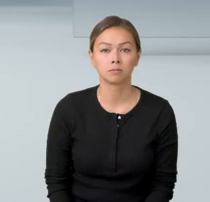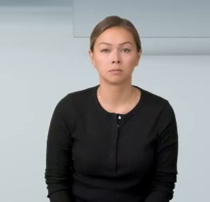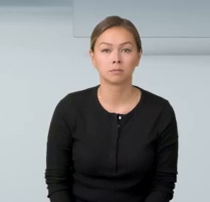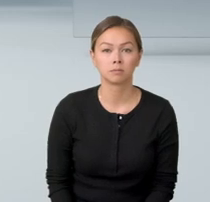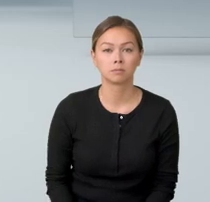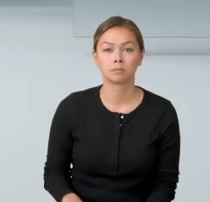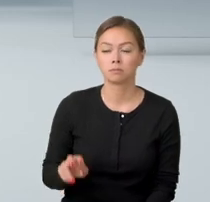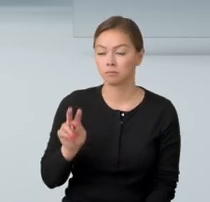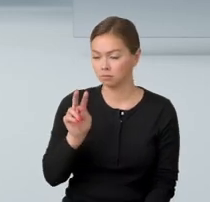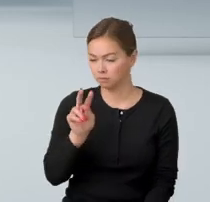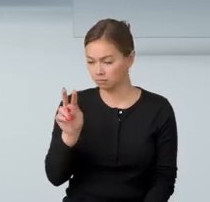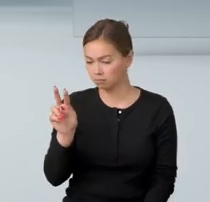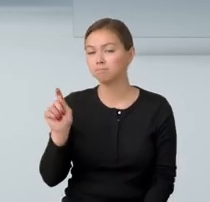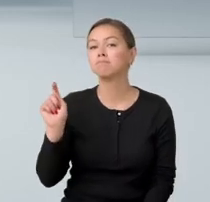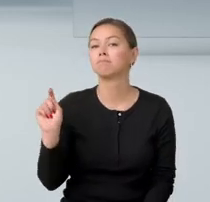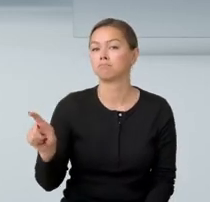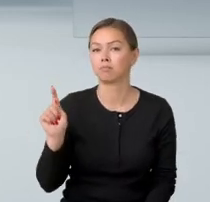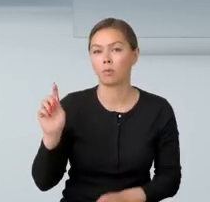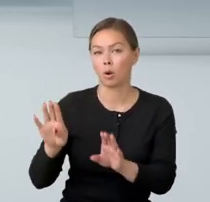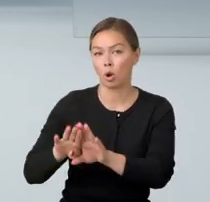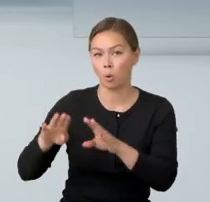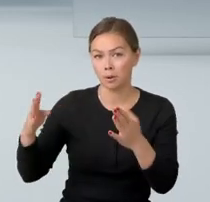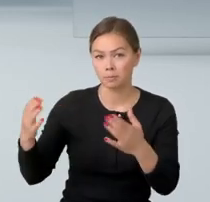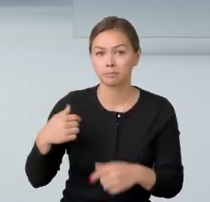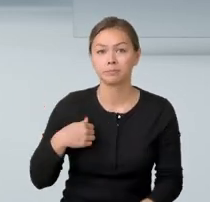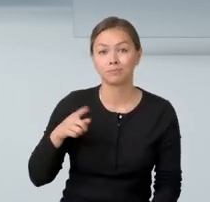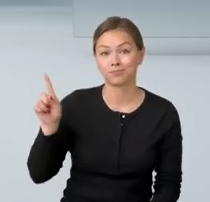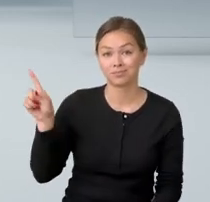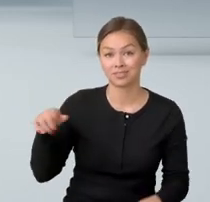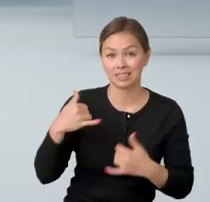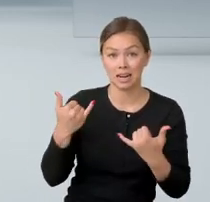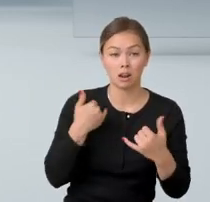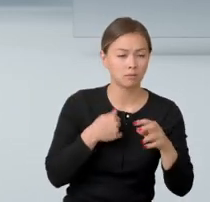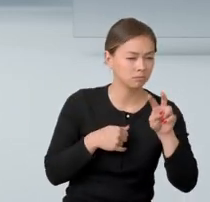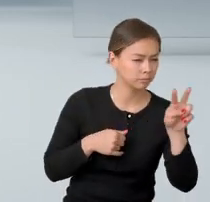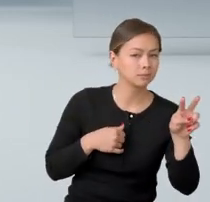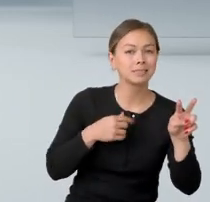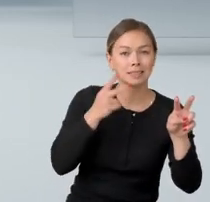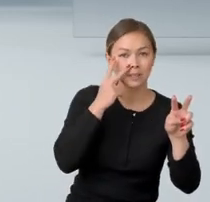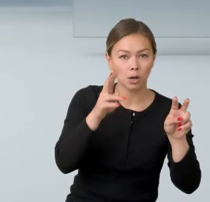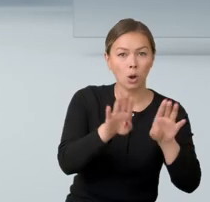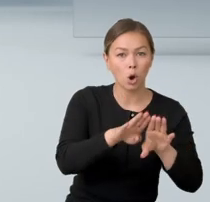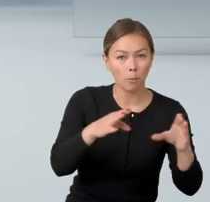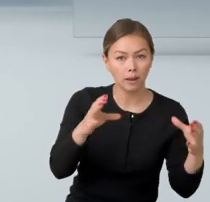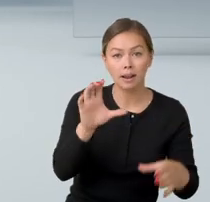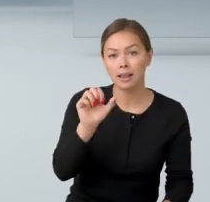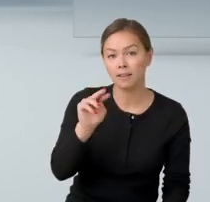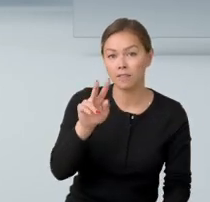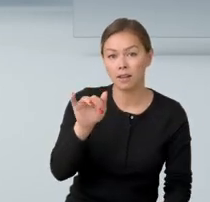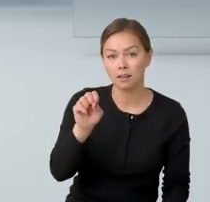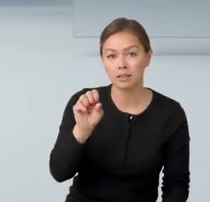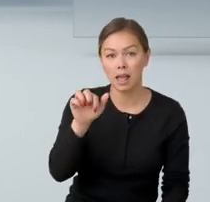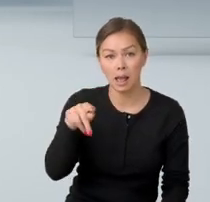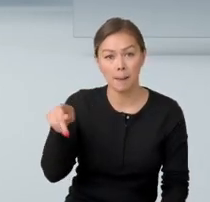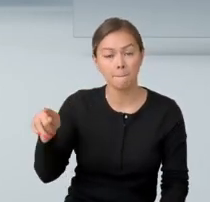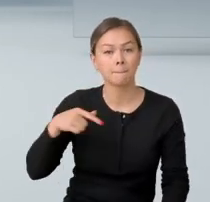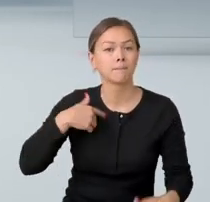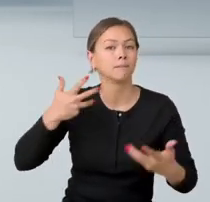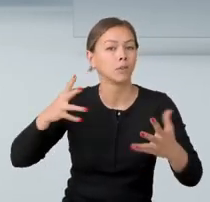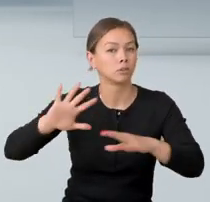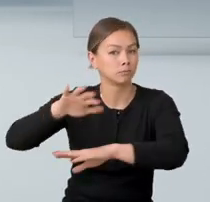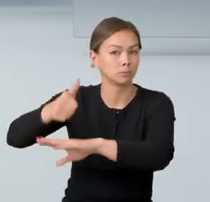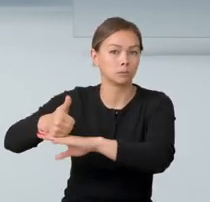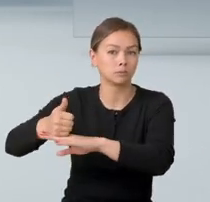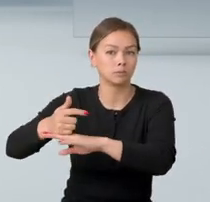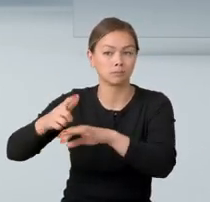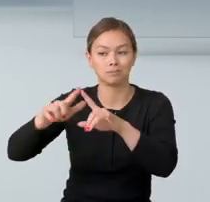okay after reading it I will click to open the request there it is the request is open it already and the canvas